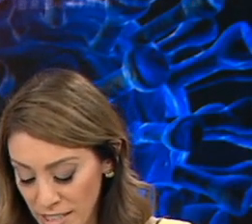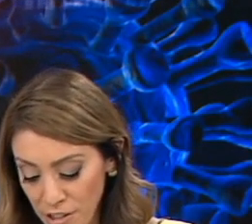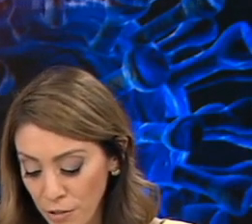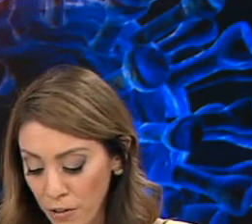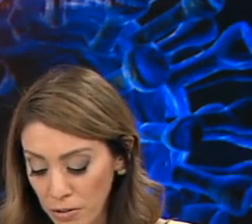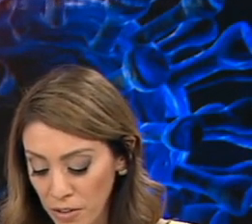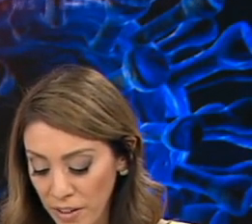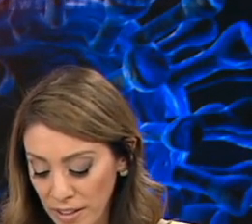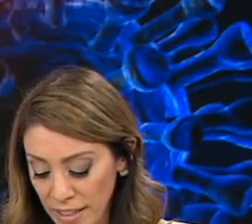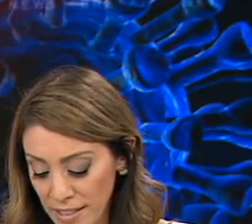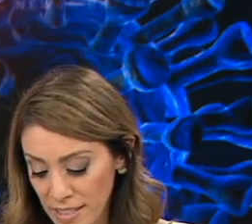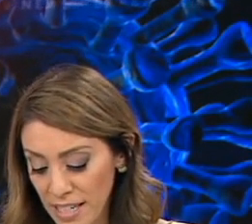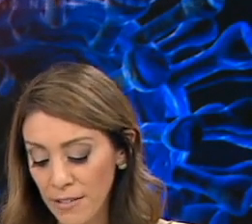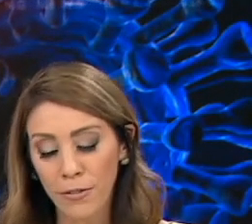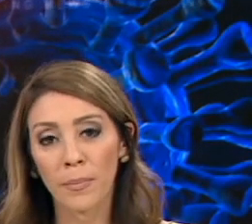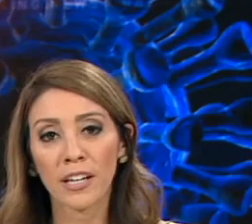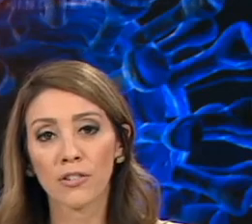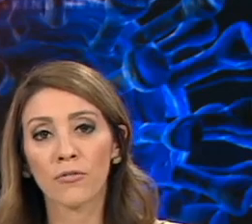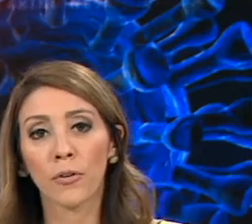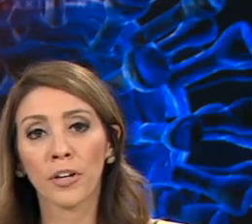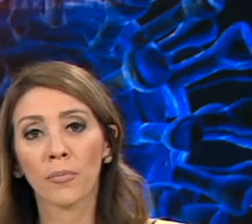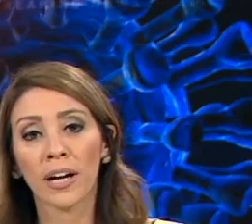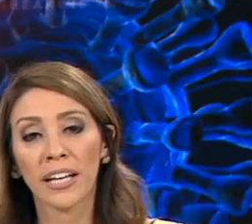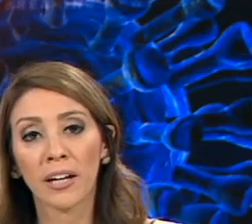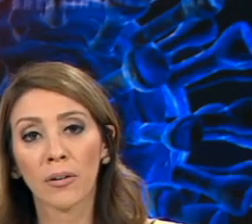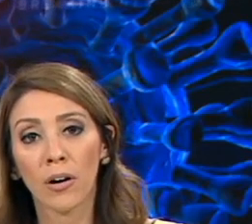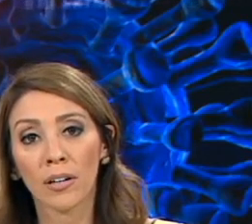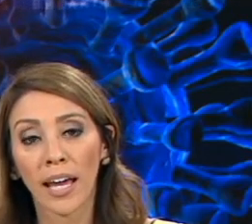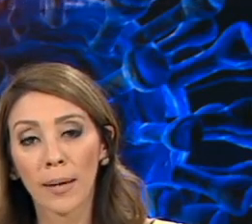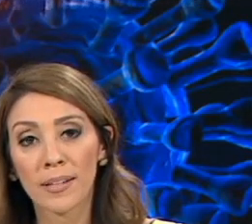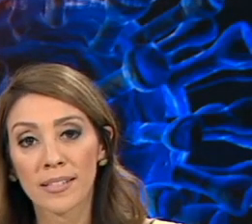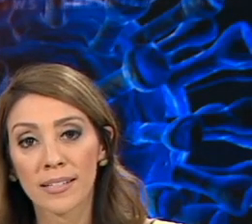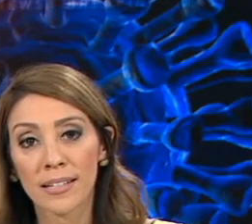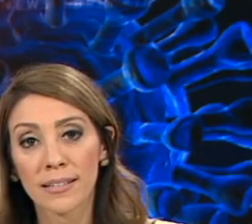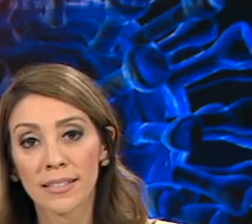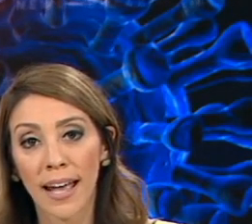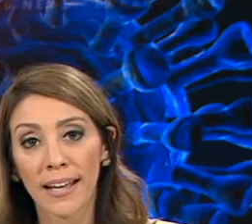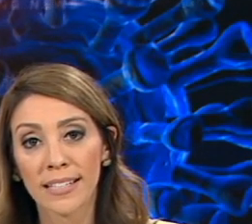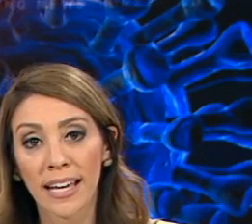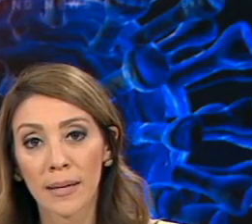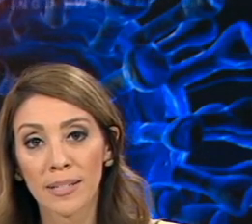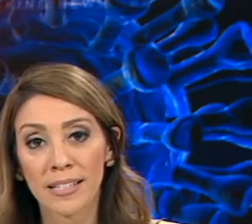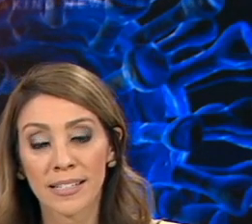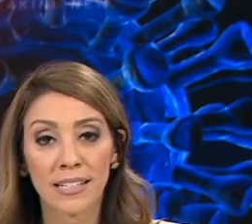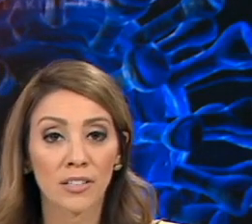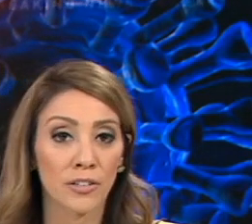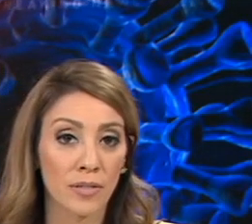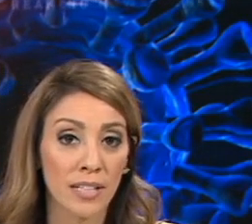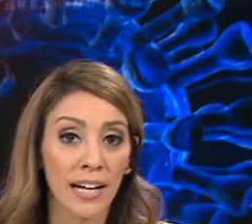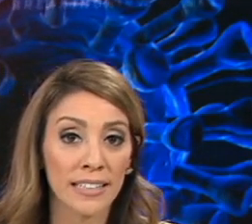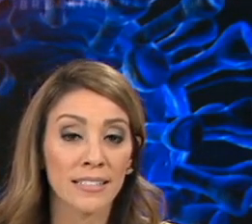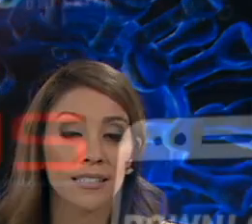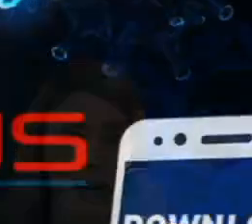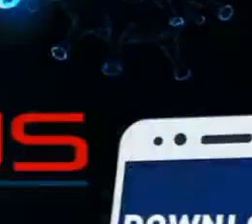today. So we continue to follow the very latest information for you right here on ABC6 and